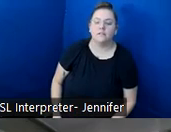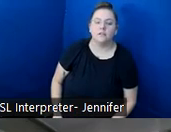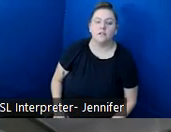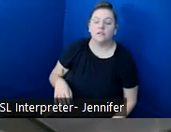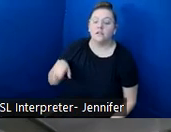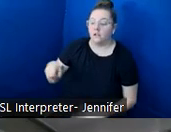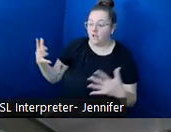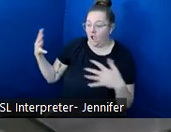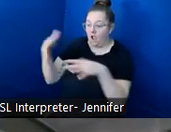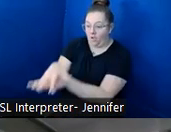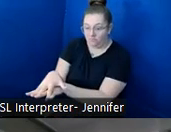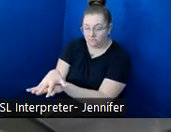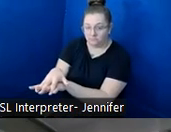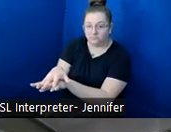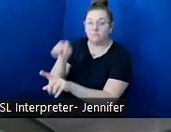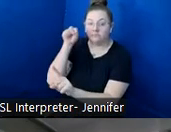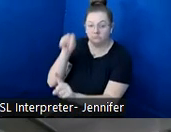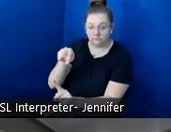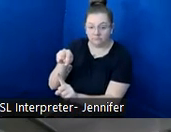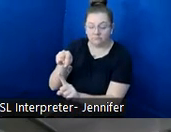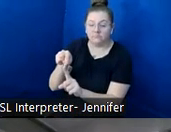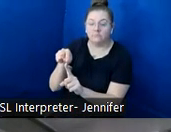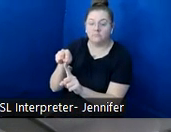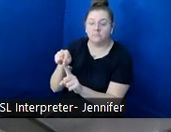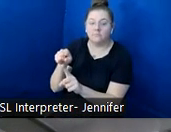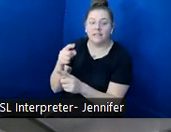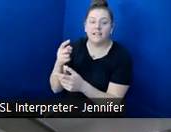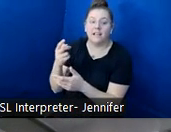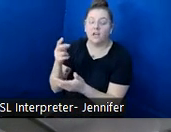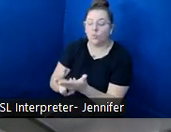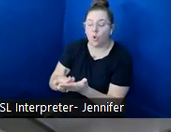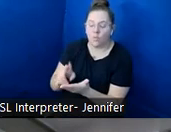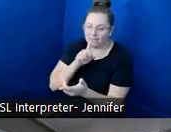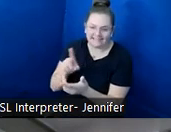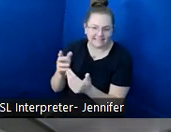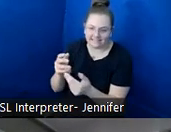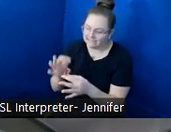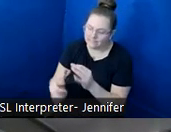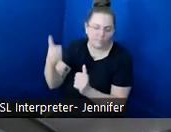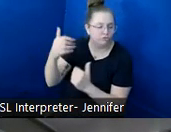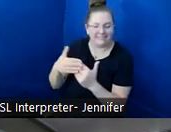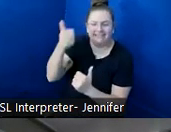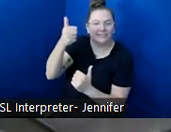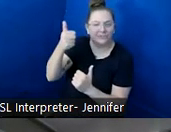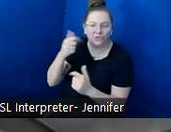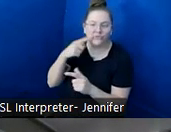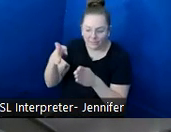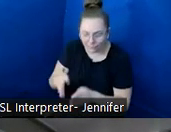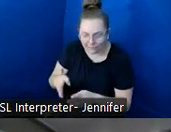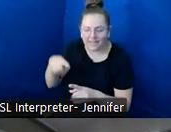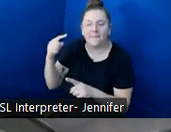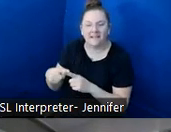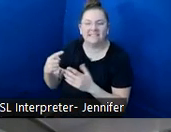and Medicaid services makes enrollment simpler for the person, and they get easier access to benefits for